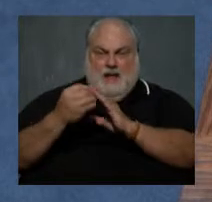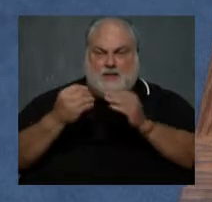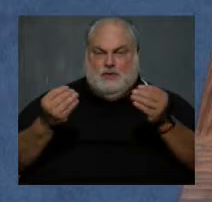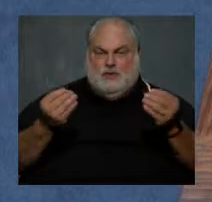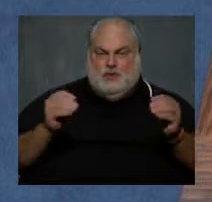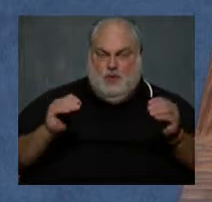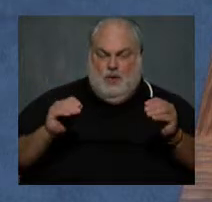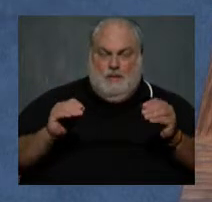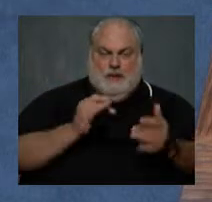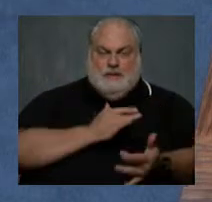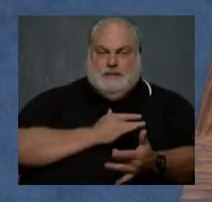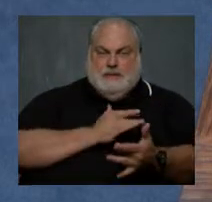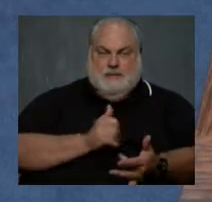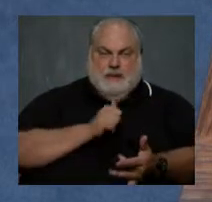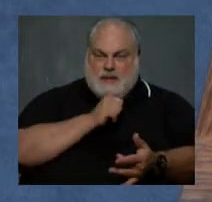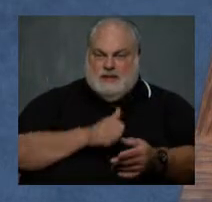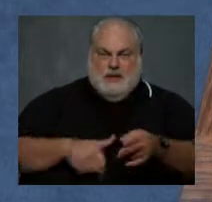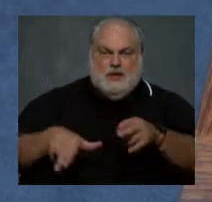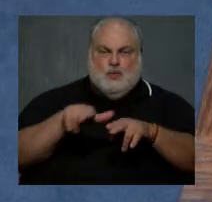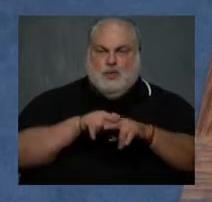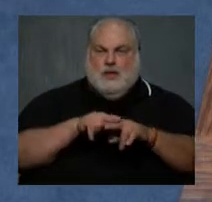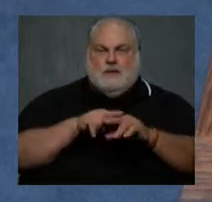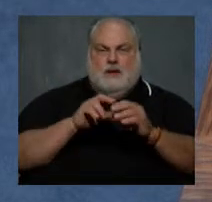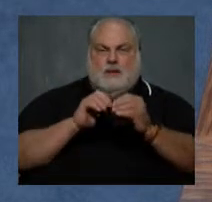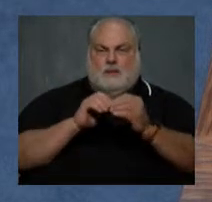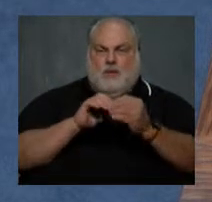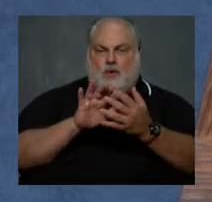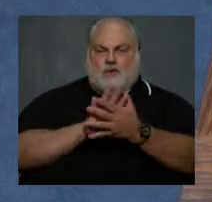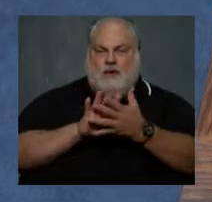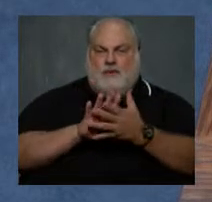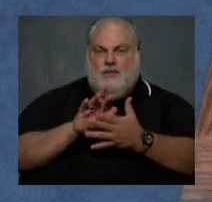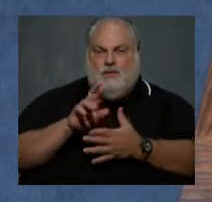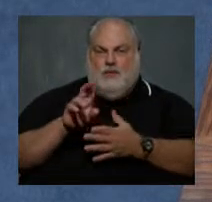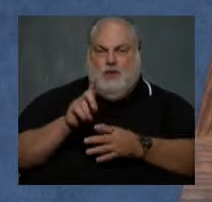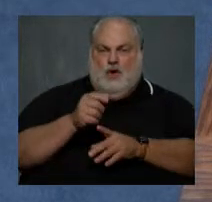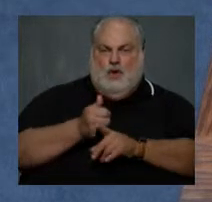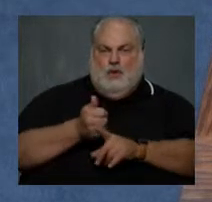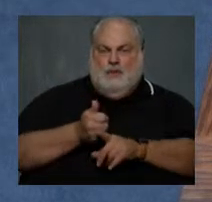but typically that does not increase traffic on the road itself.